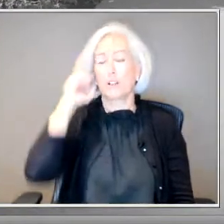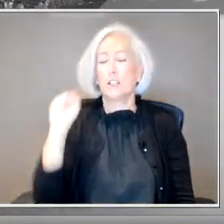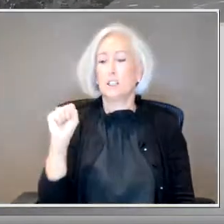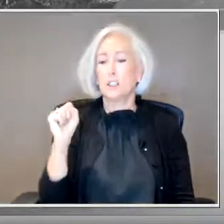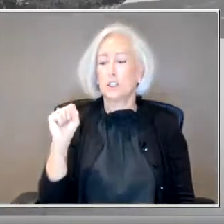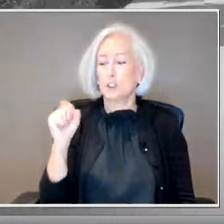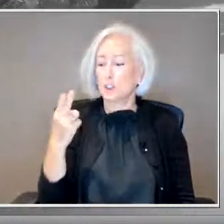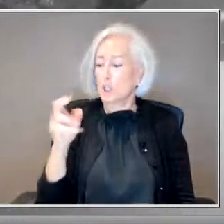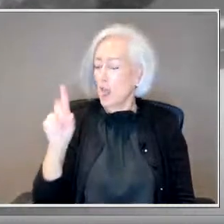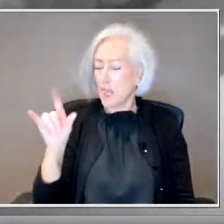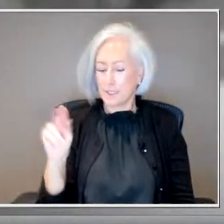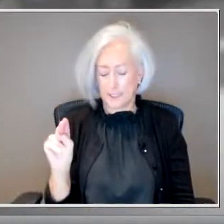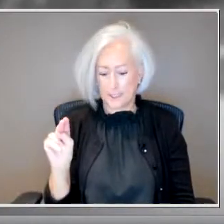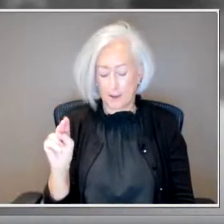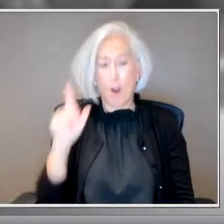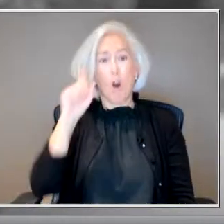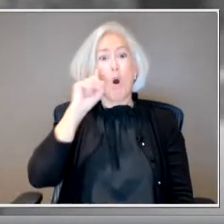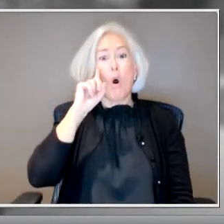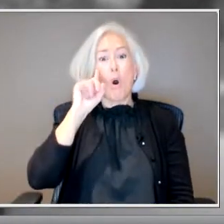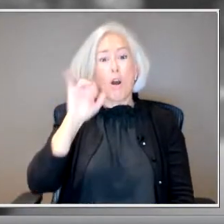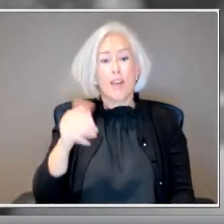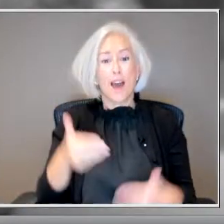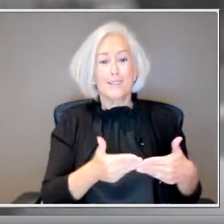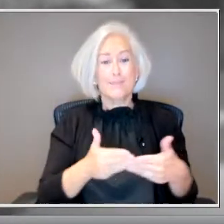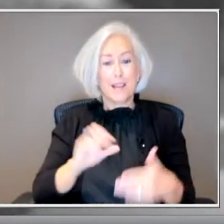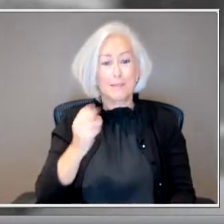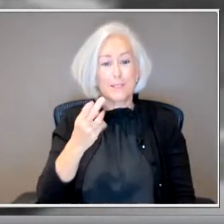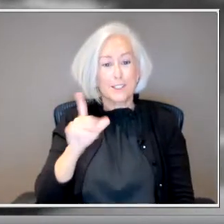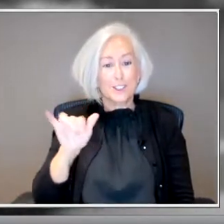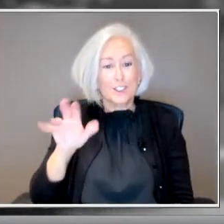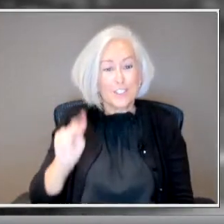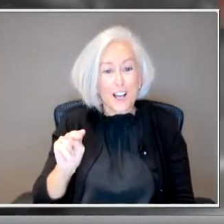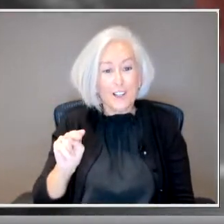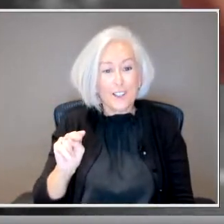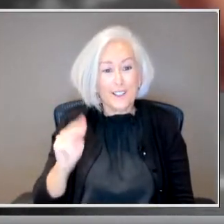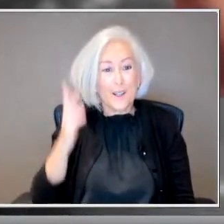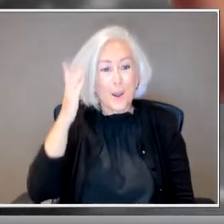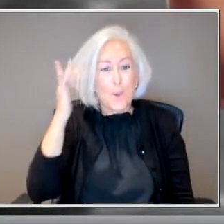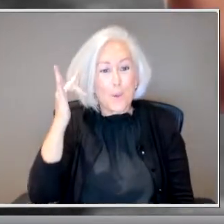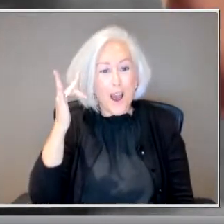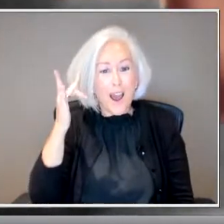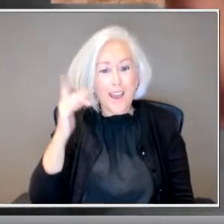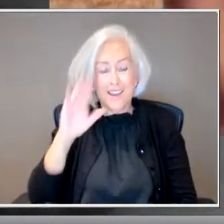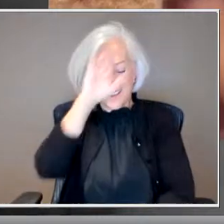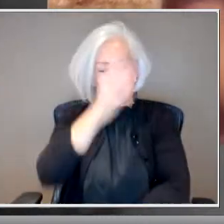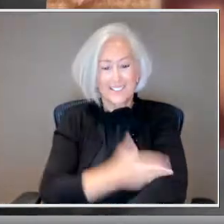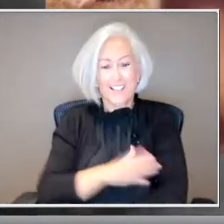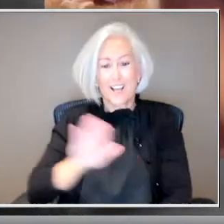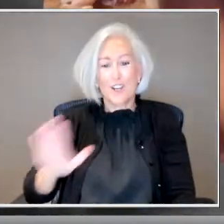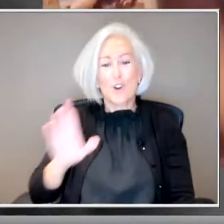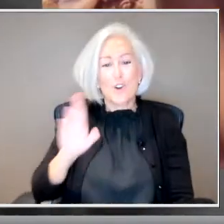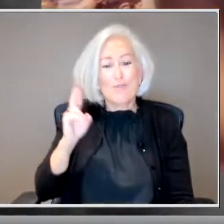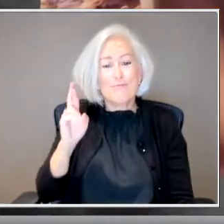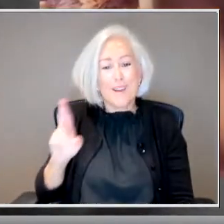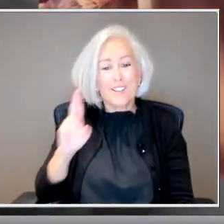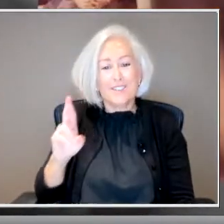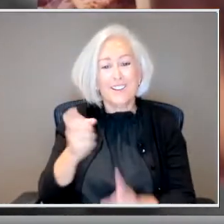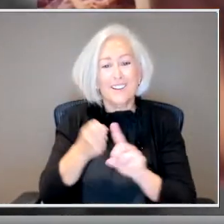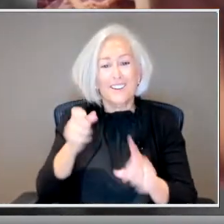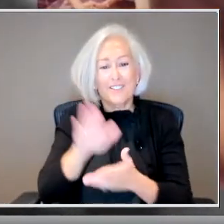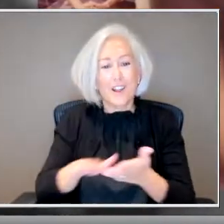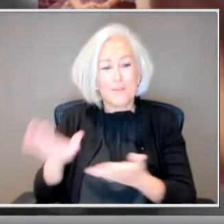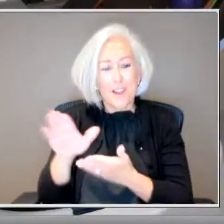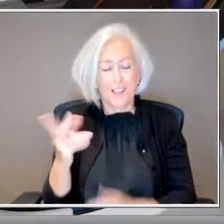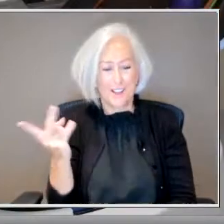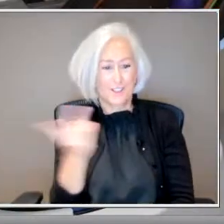She realized Dr. Sheldon was actually the son of one of her best friends from college. And she and I were Pi-Phis up at